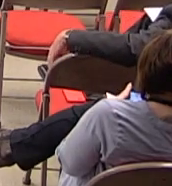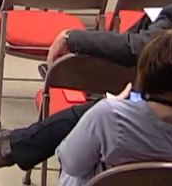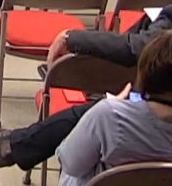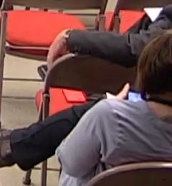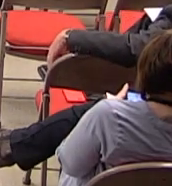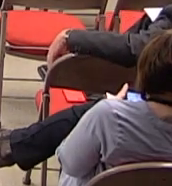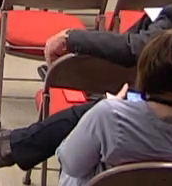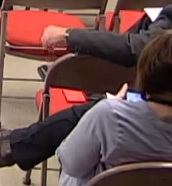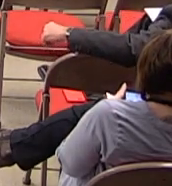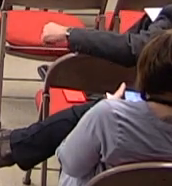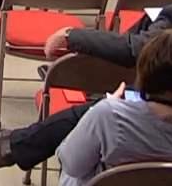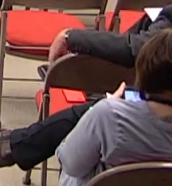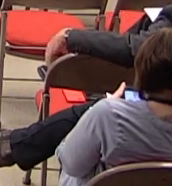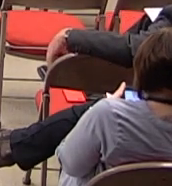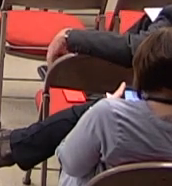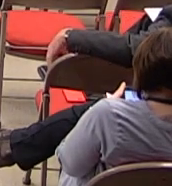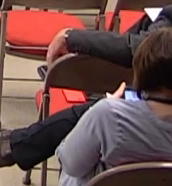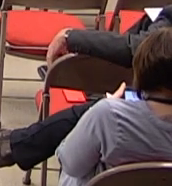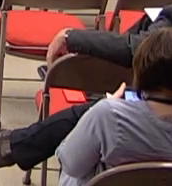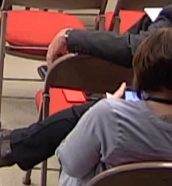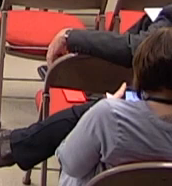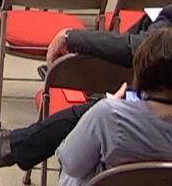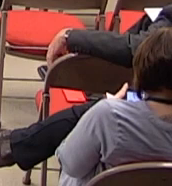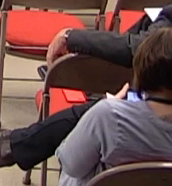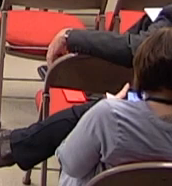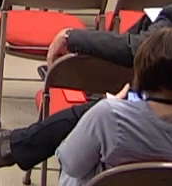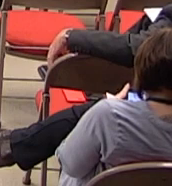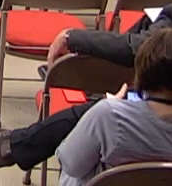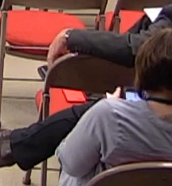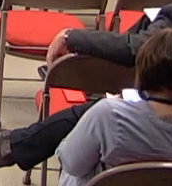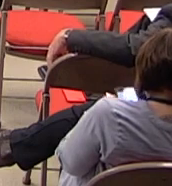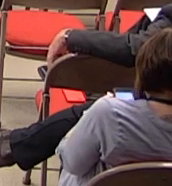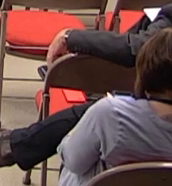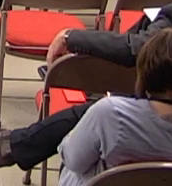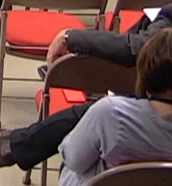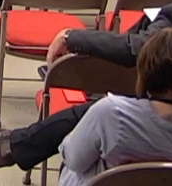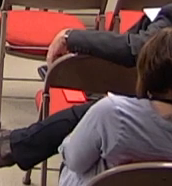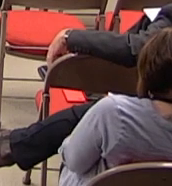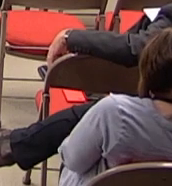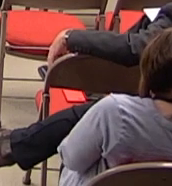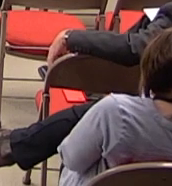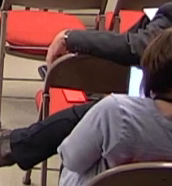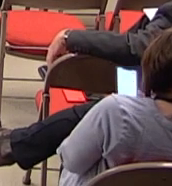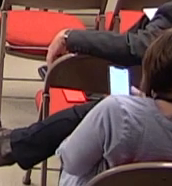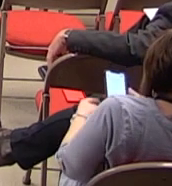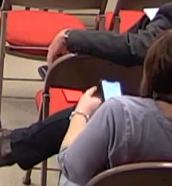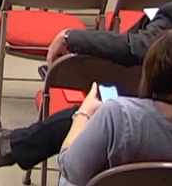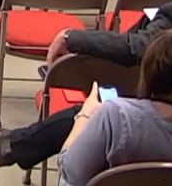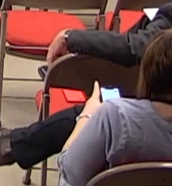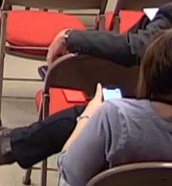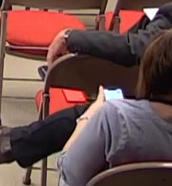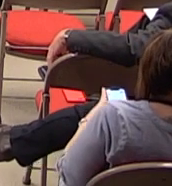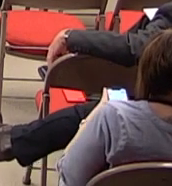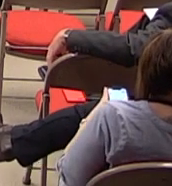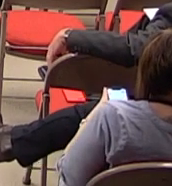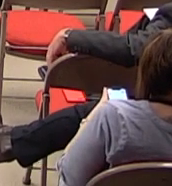this agreement has been approved by JCTA. And so if we go back with something else, it will open